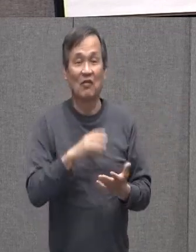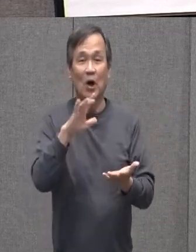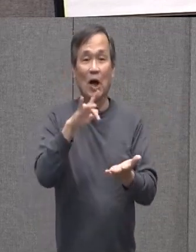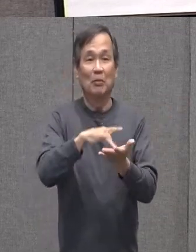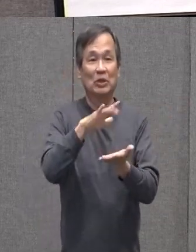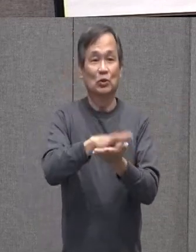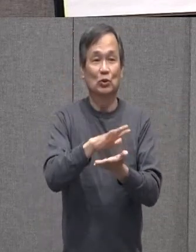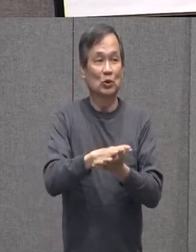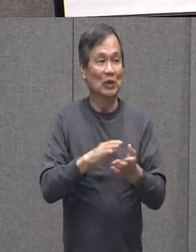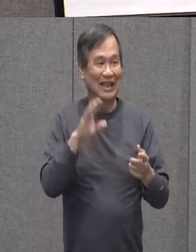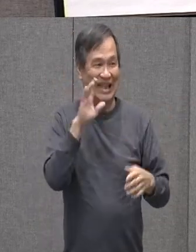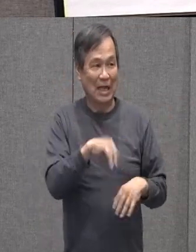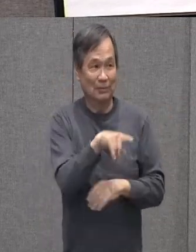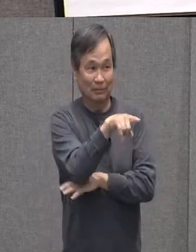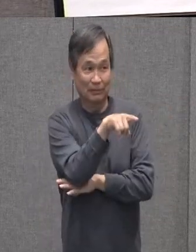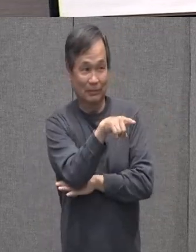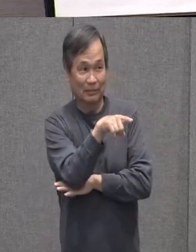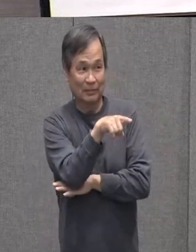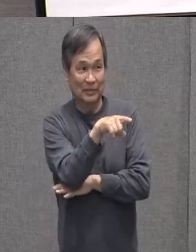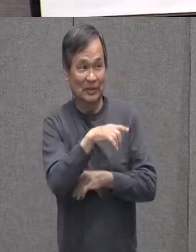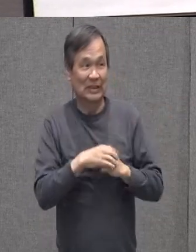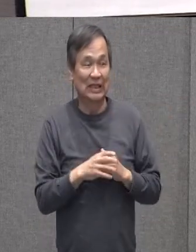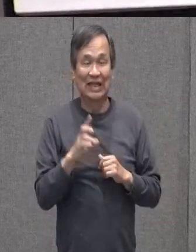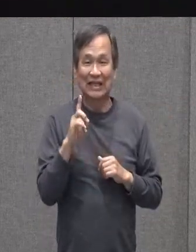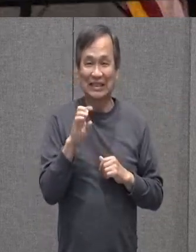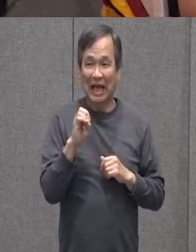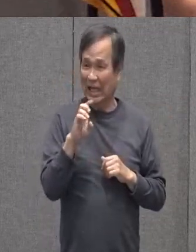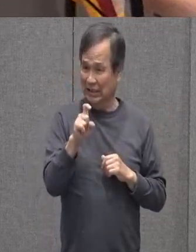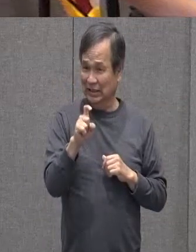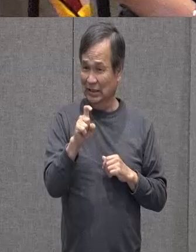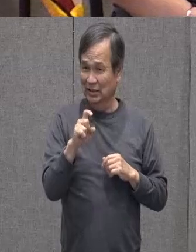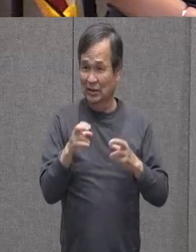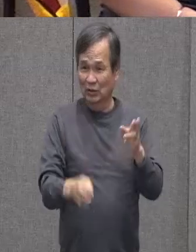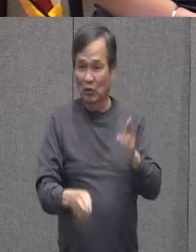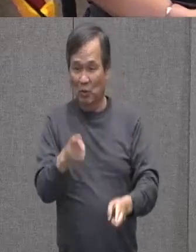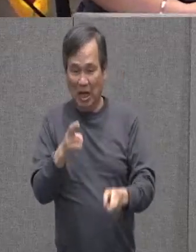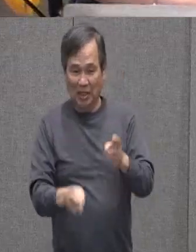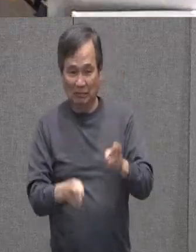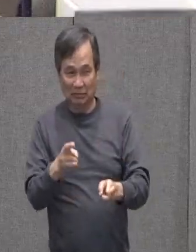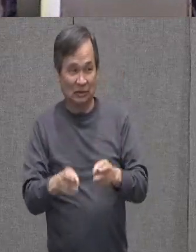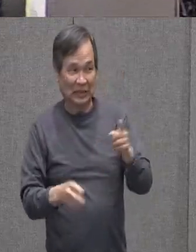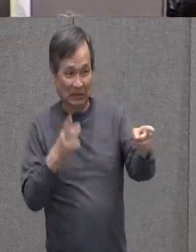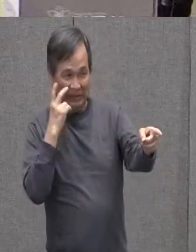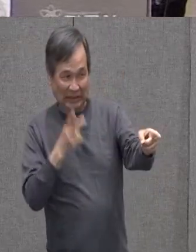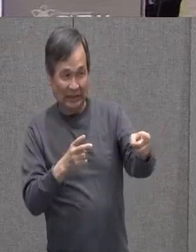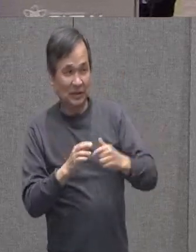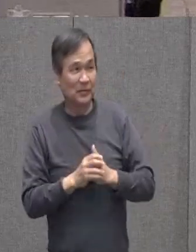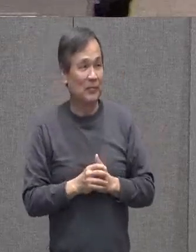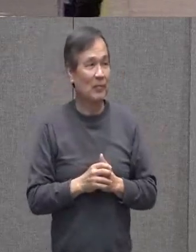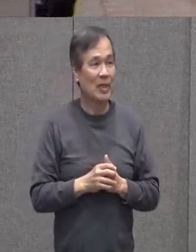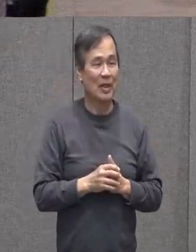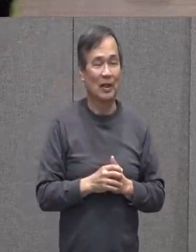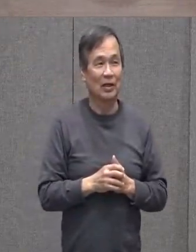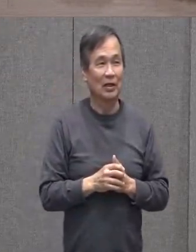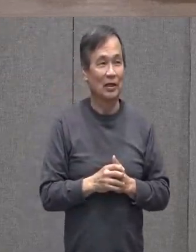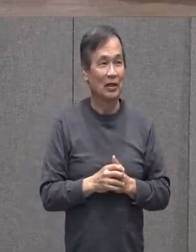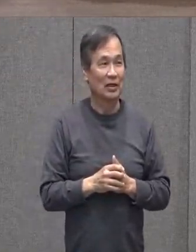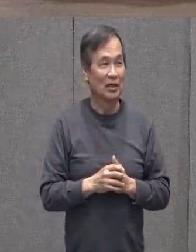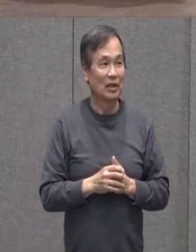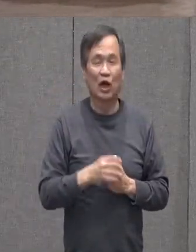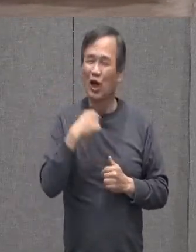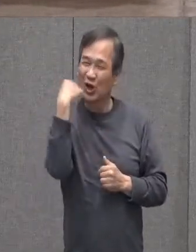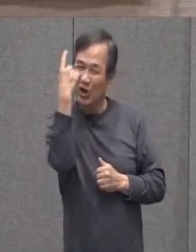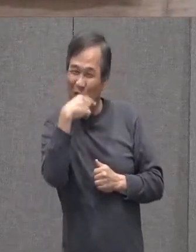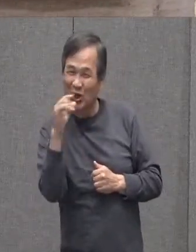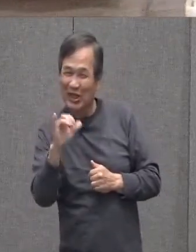and our high school is this. This is called a VEX robot. And the VEX robot, in some ways, looks like Spot